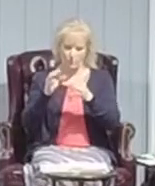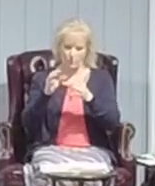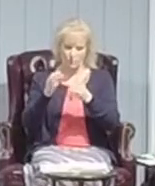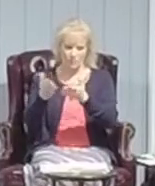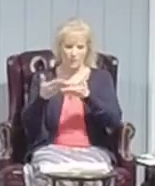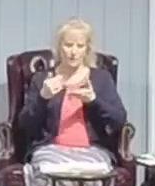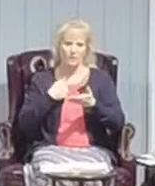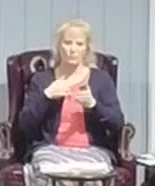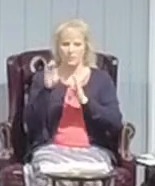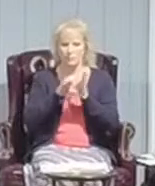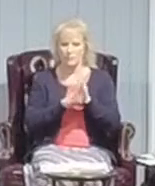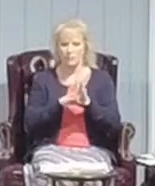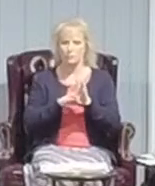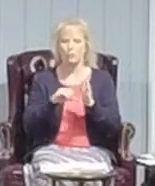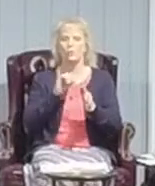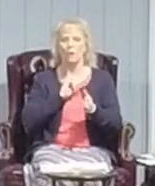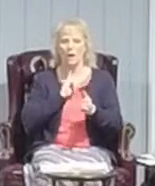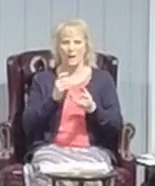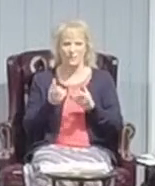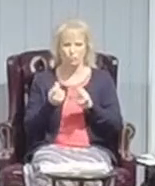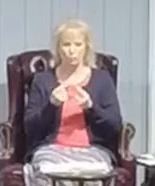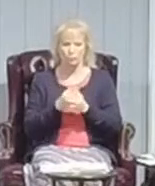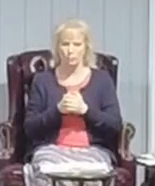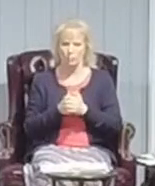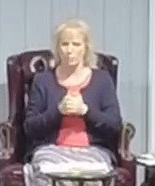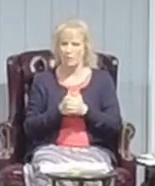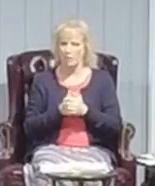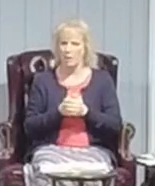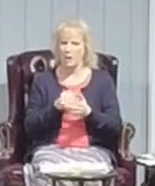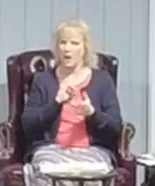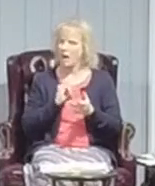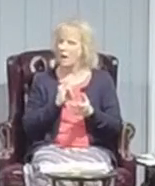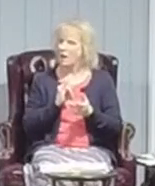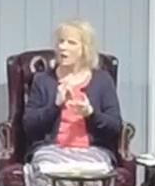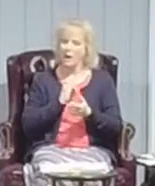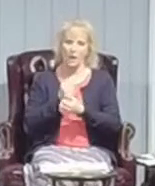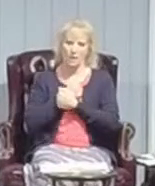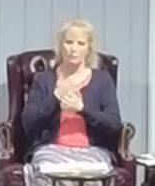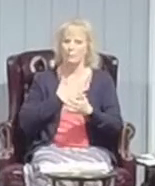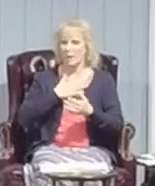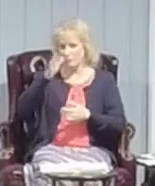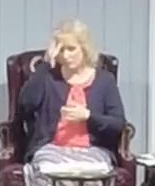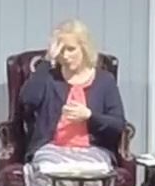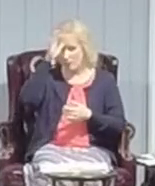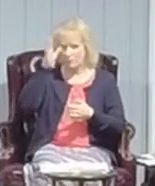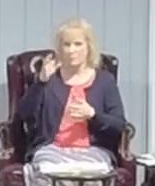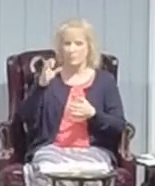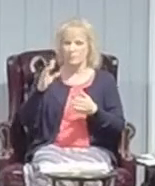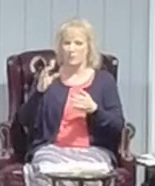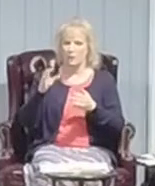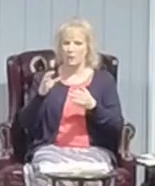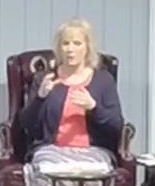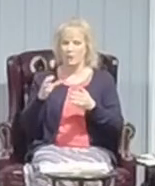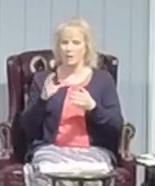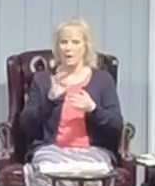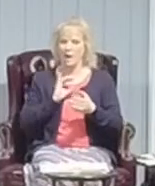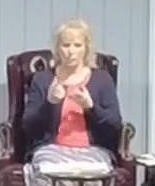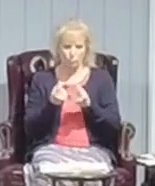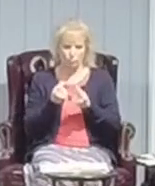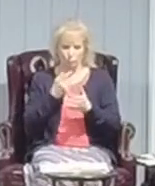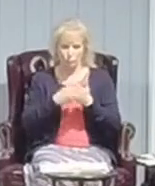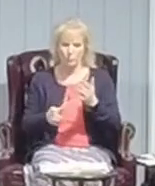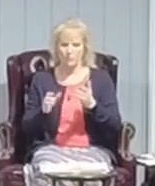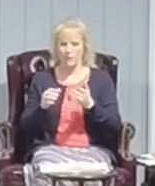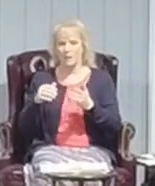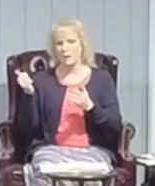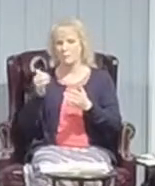so I do. Arise, let us go hence." I love my Father. I do whatever my Father wants me to do. That's